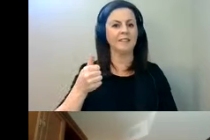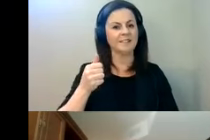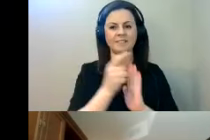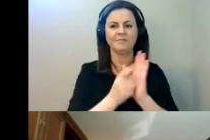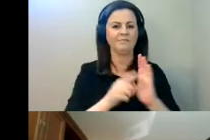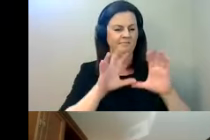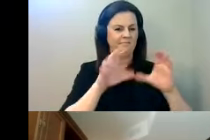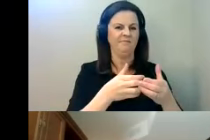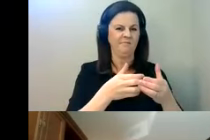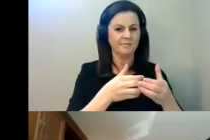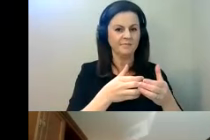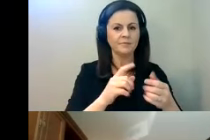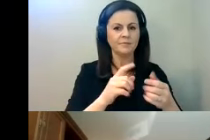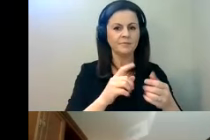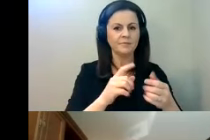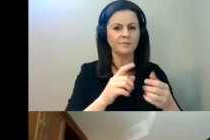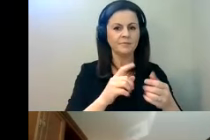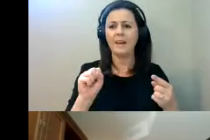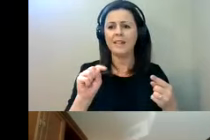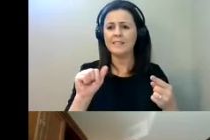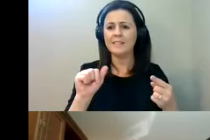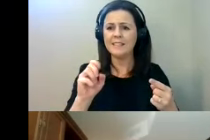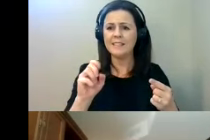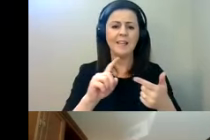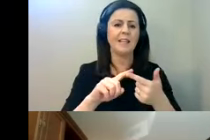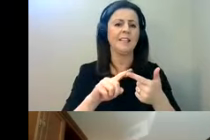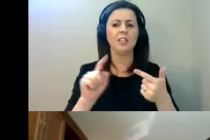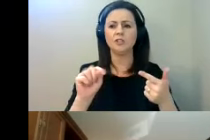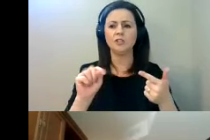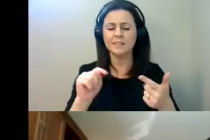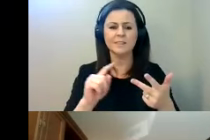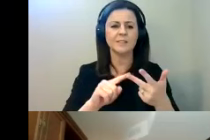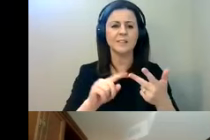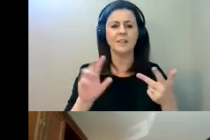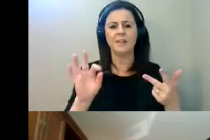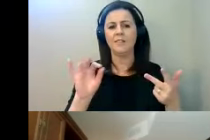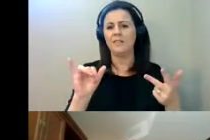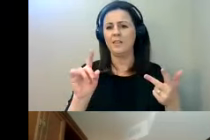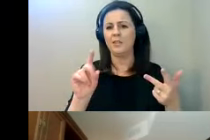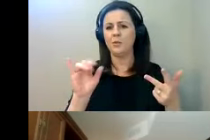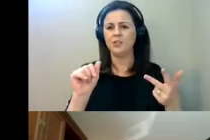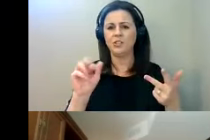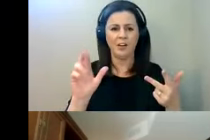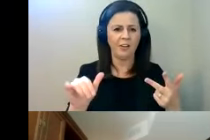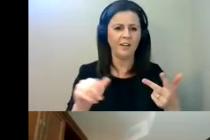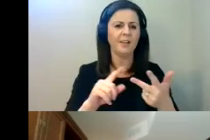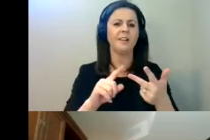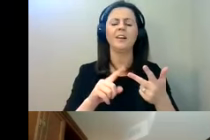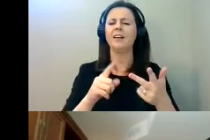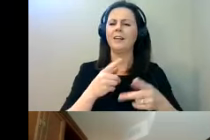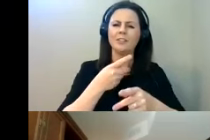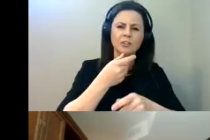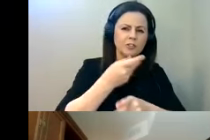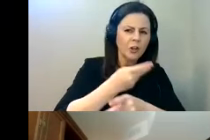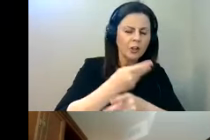trust, fiduciary litigation, including power of attorney disputes, fiduciary accounting applications, guardianship applications for